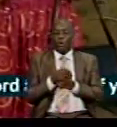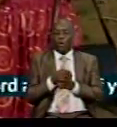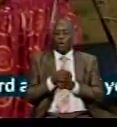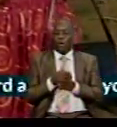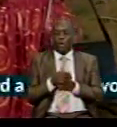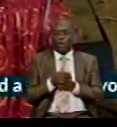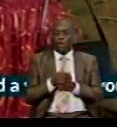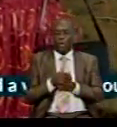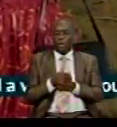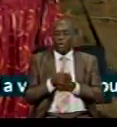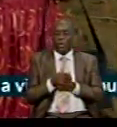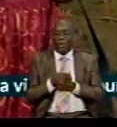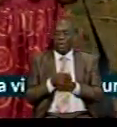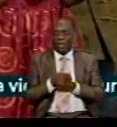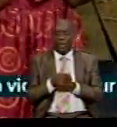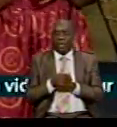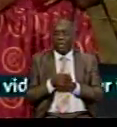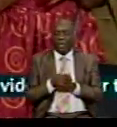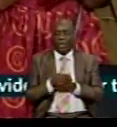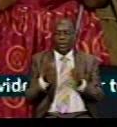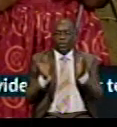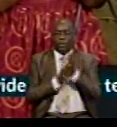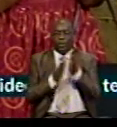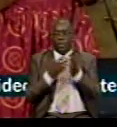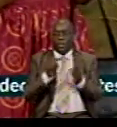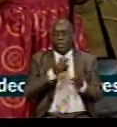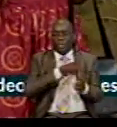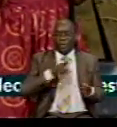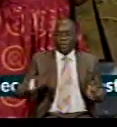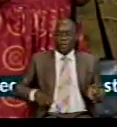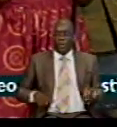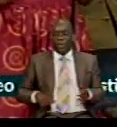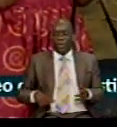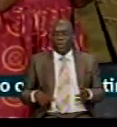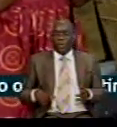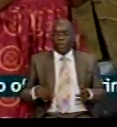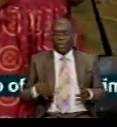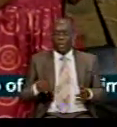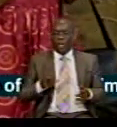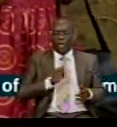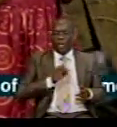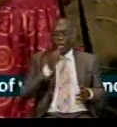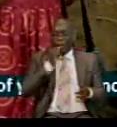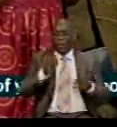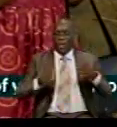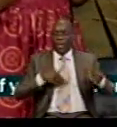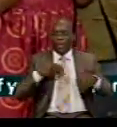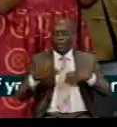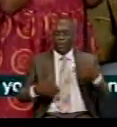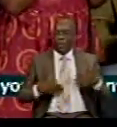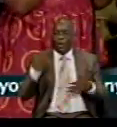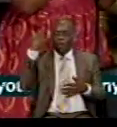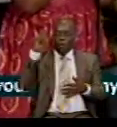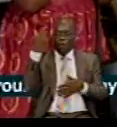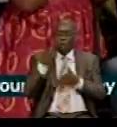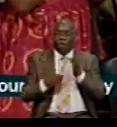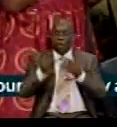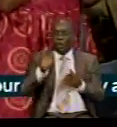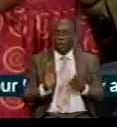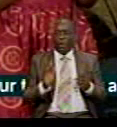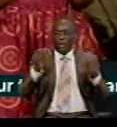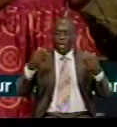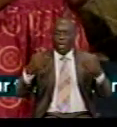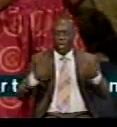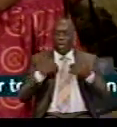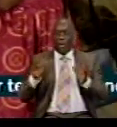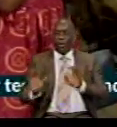The hand of before. Praise the Lord. But stretch your hand. I am so happy for what God has done. I have been in